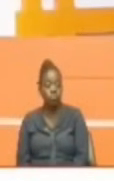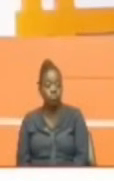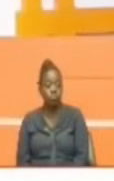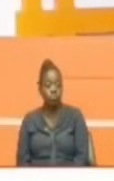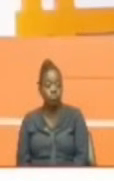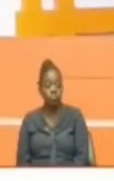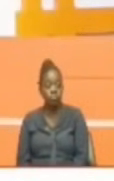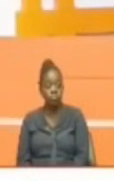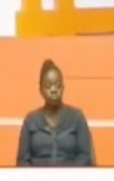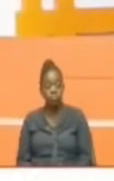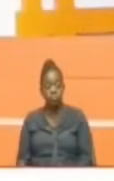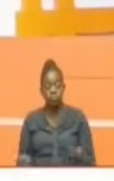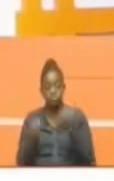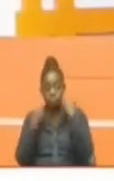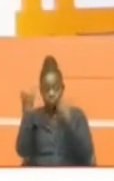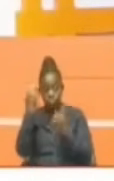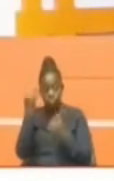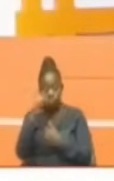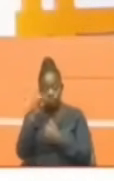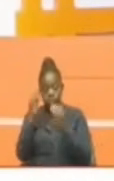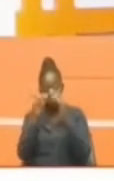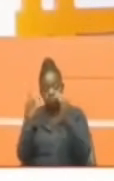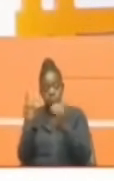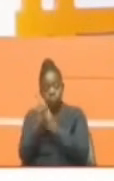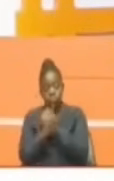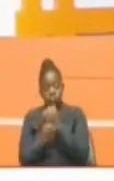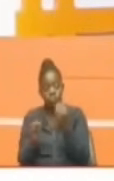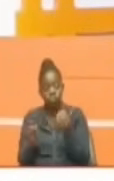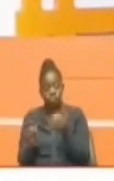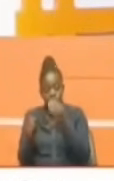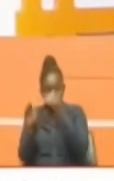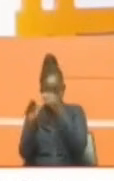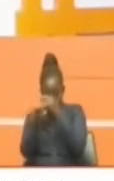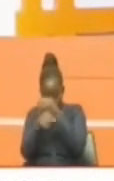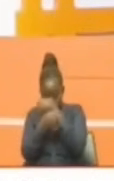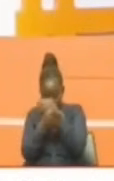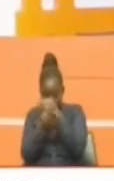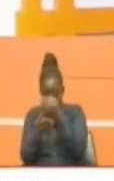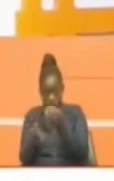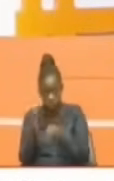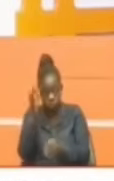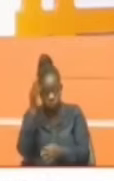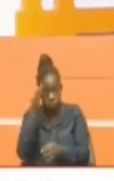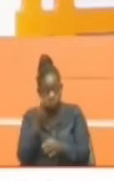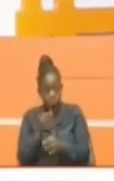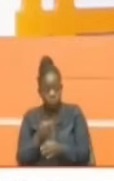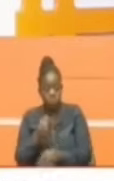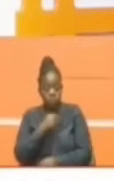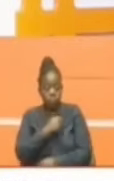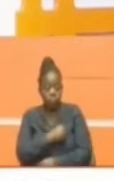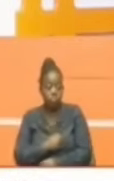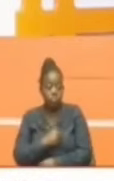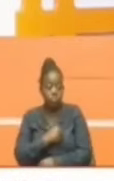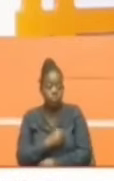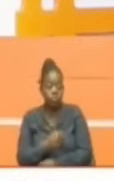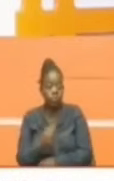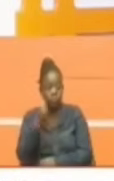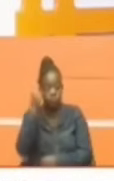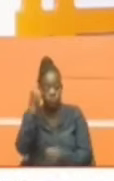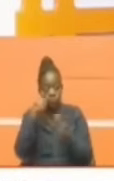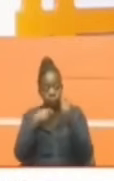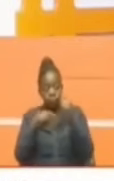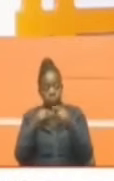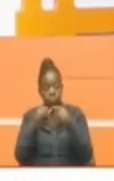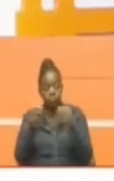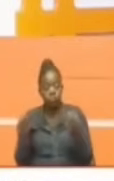kale hata omulamuzi w'eddaala erisooka mu disitulikiti y'ekyenjojo kwagala Faith Eileen yeetondedde abakungu bazzi